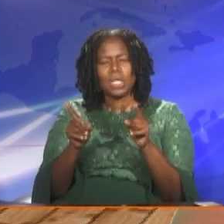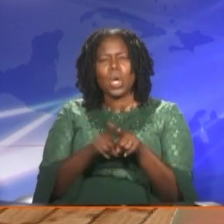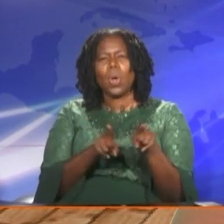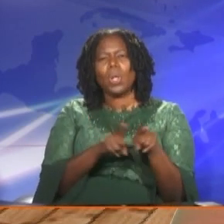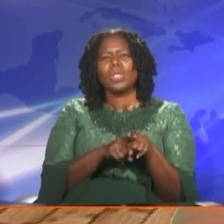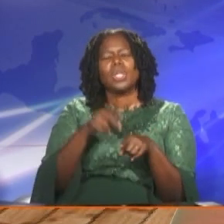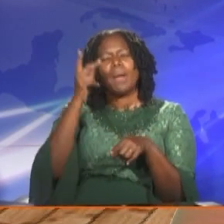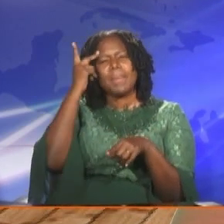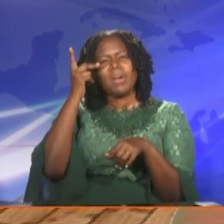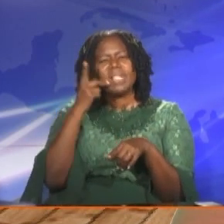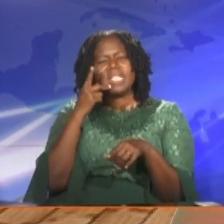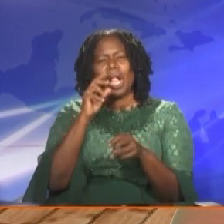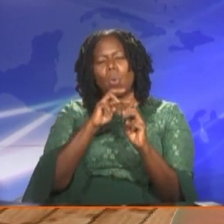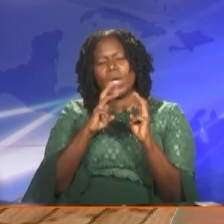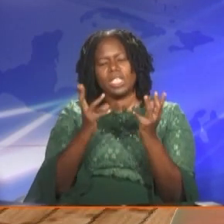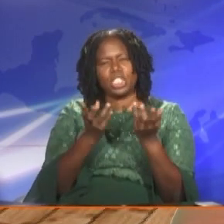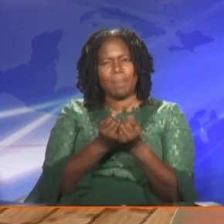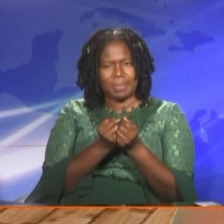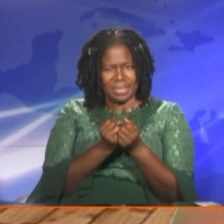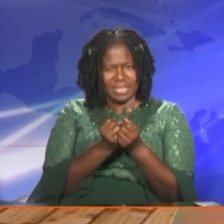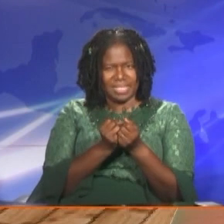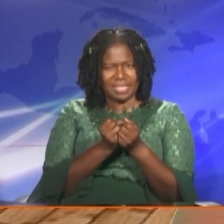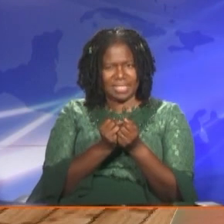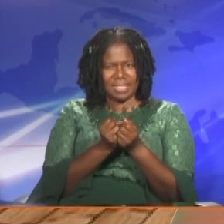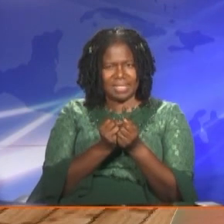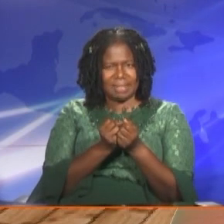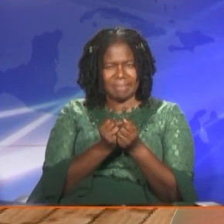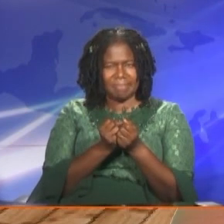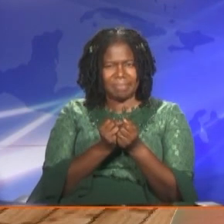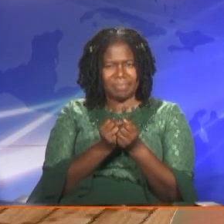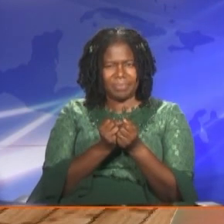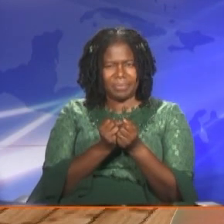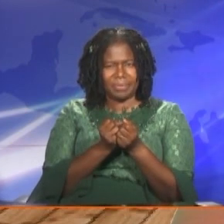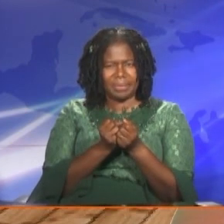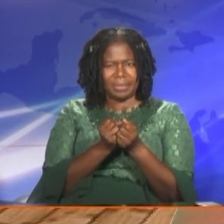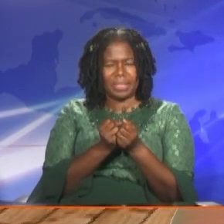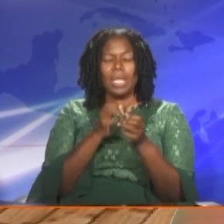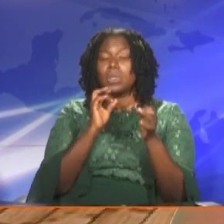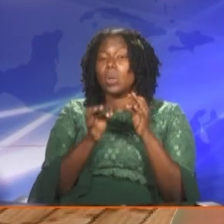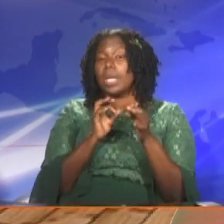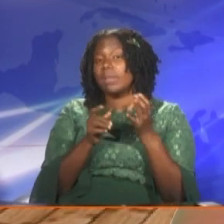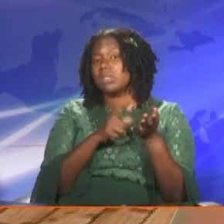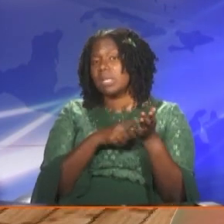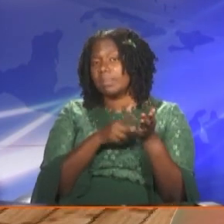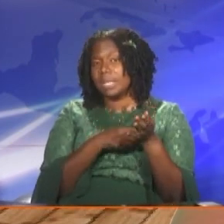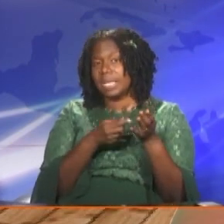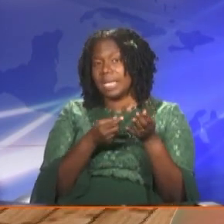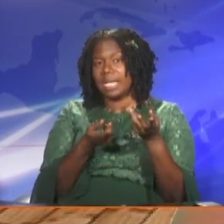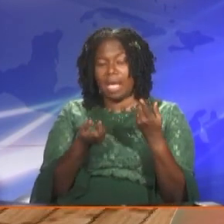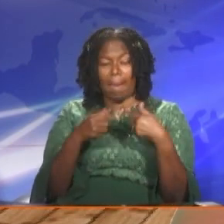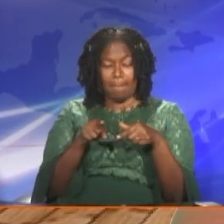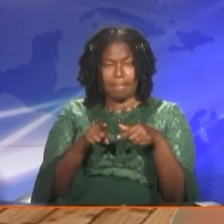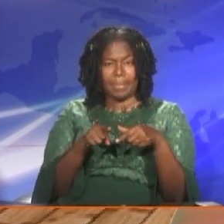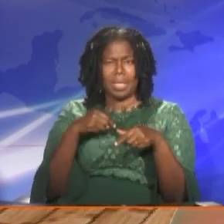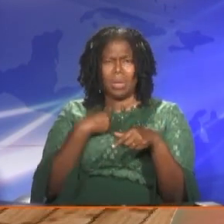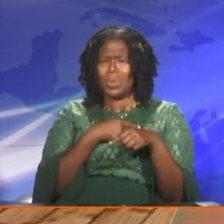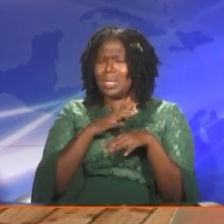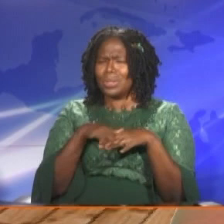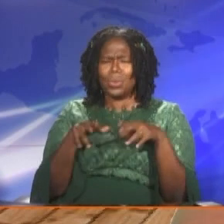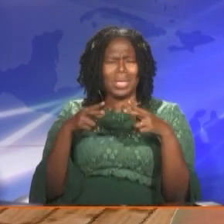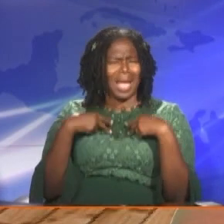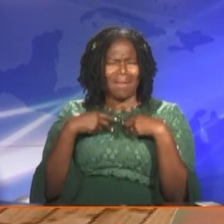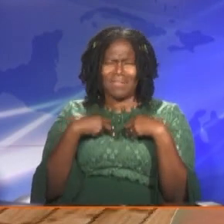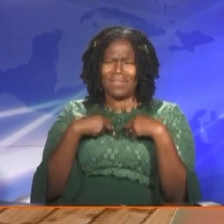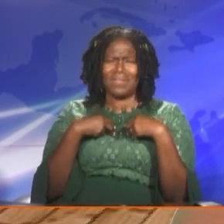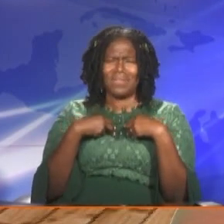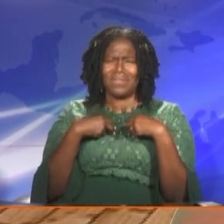workshops and referrals again. So if something comes to us and we don't have that technical ability, we can refer